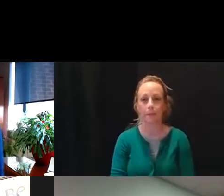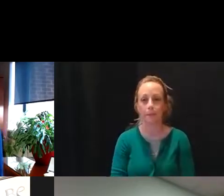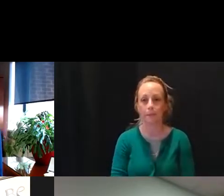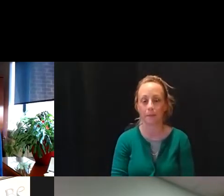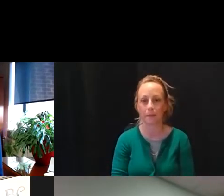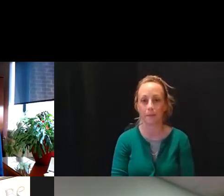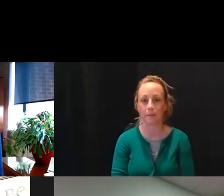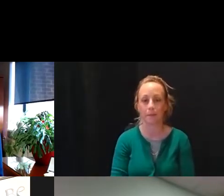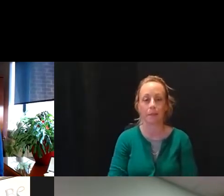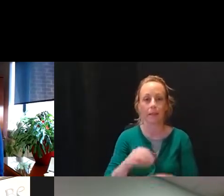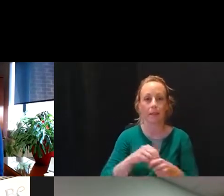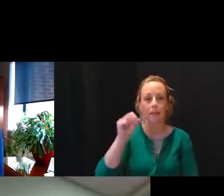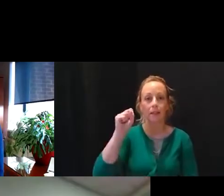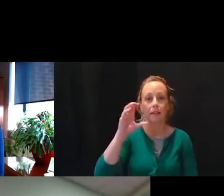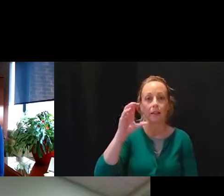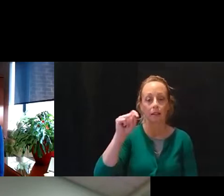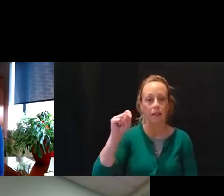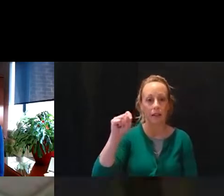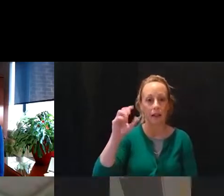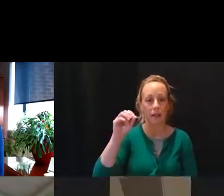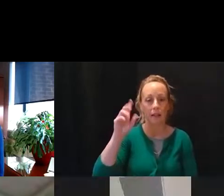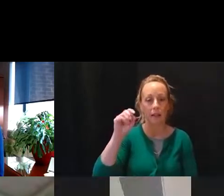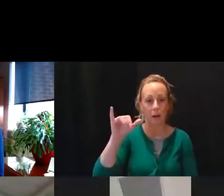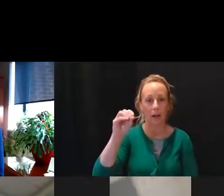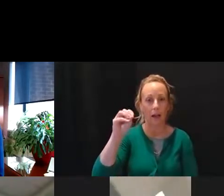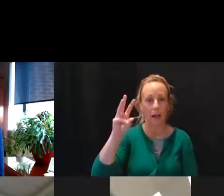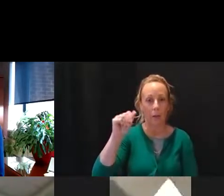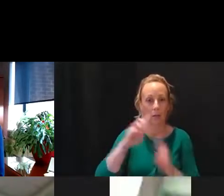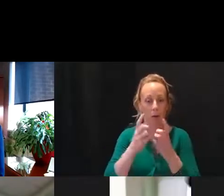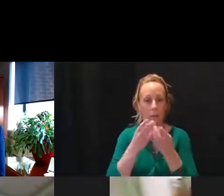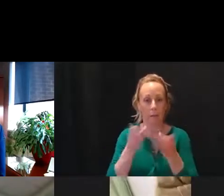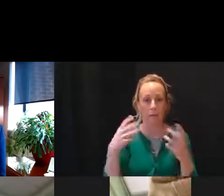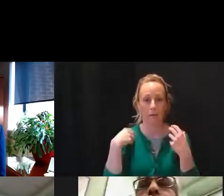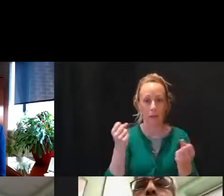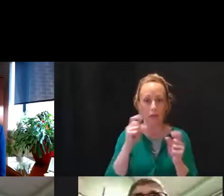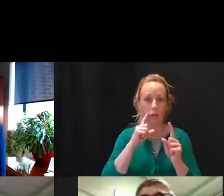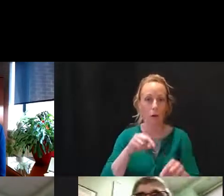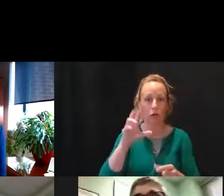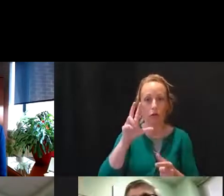In Scott County, the Iowa Department of Public Health is reporting